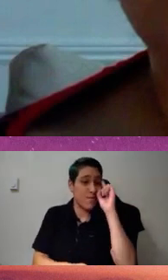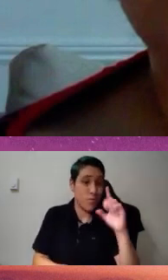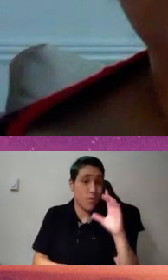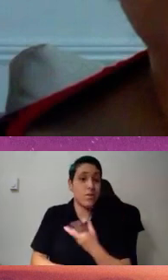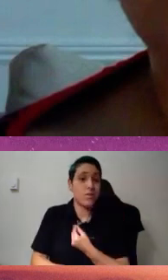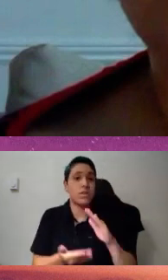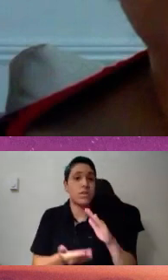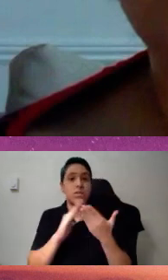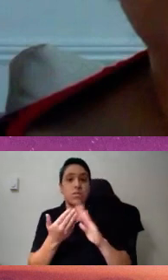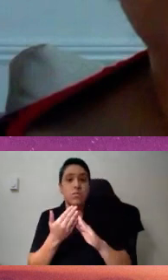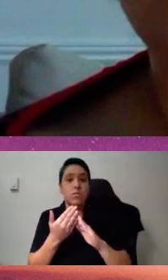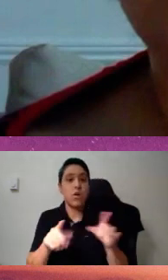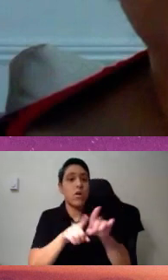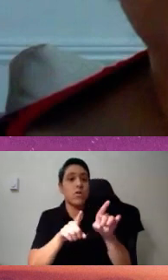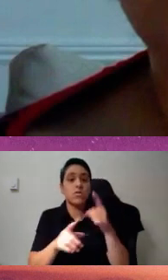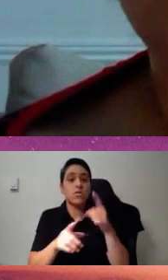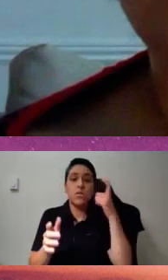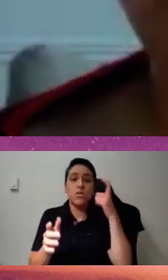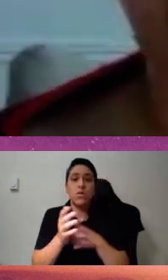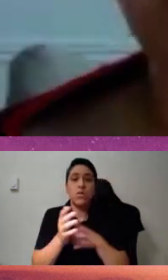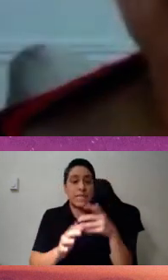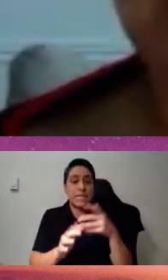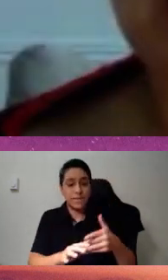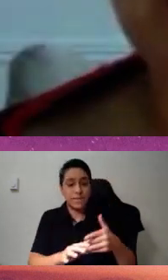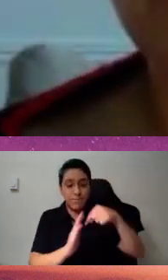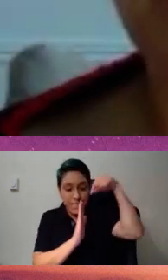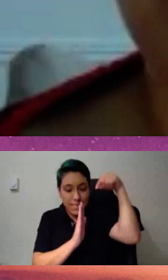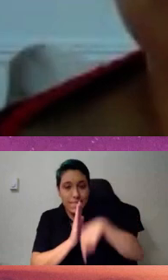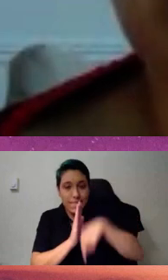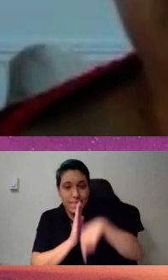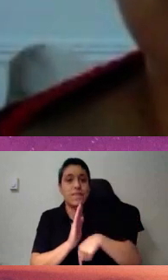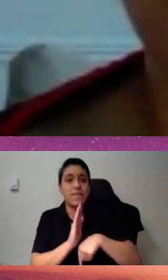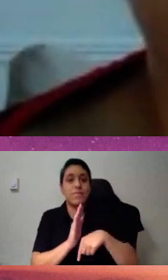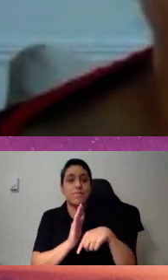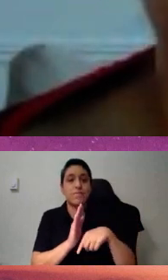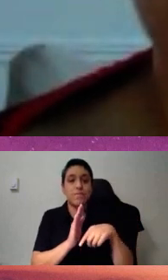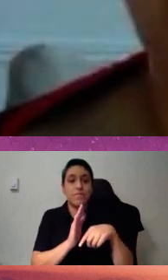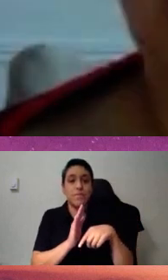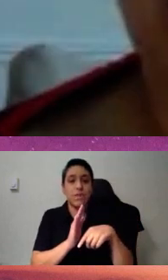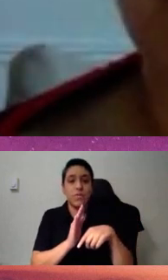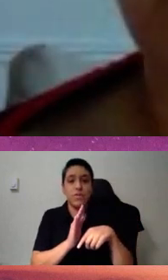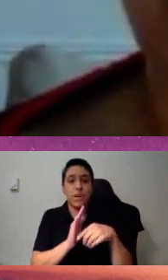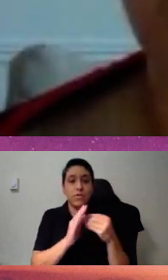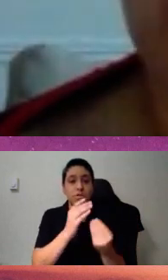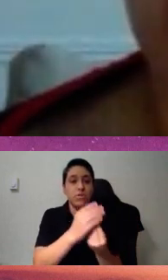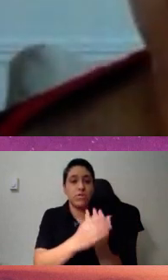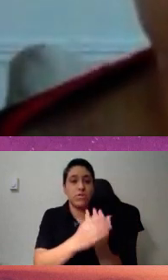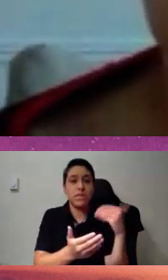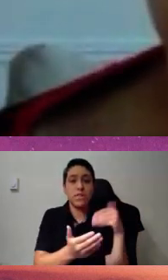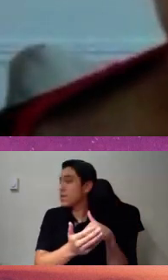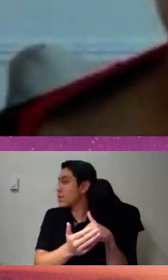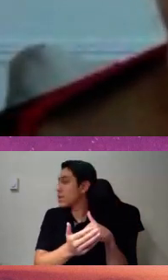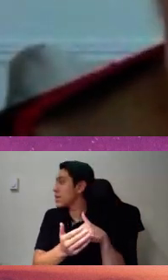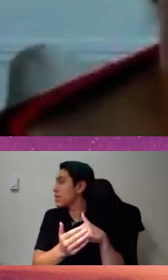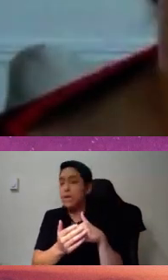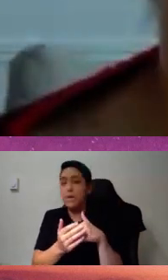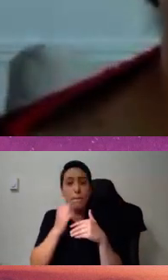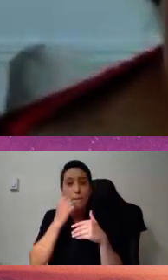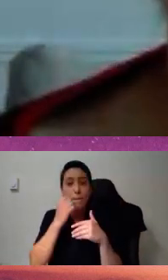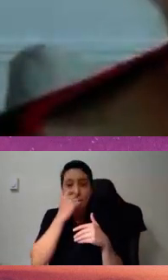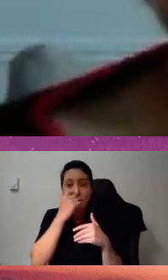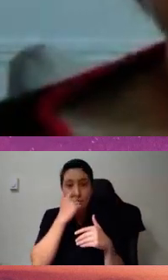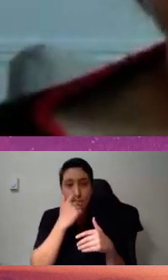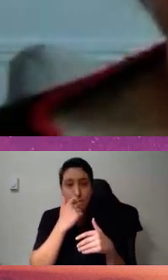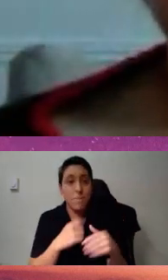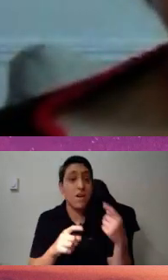deep revival of our Indigenous identities outside of the binary, Fa'afafine and Fa'atane, in the manner